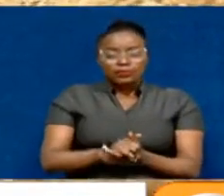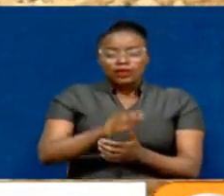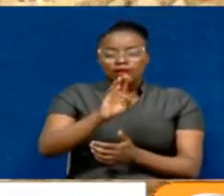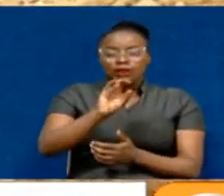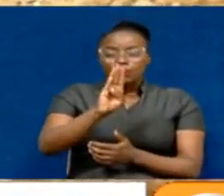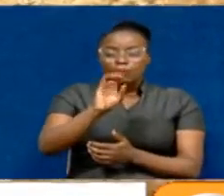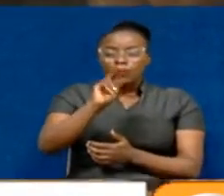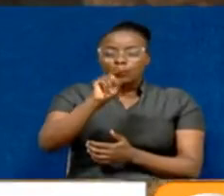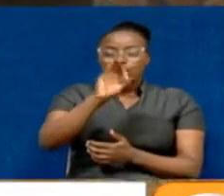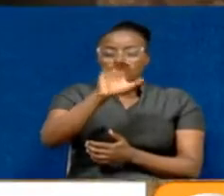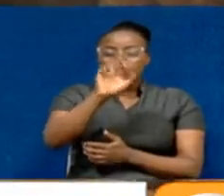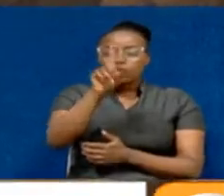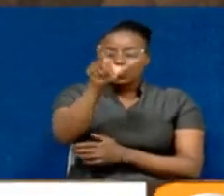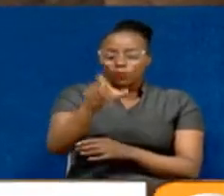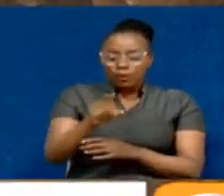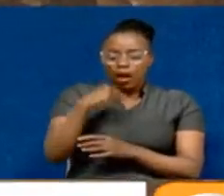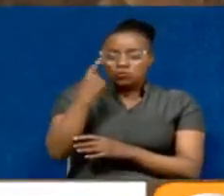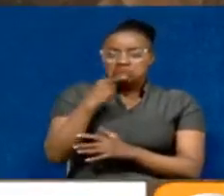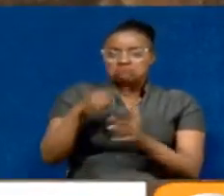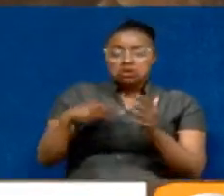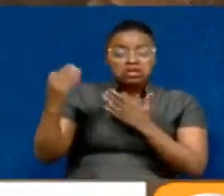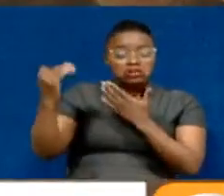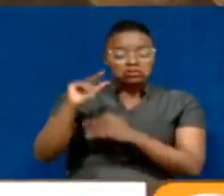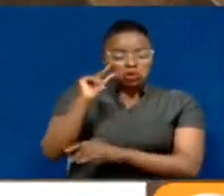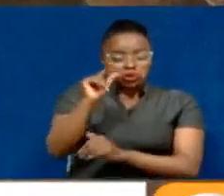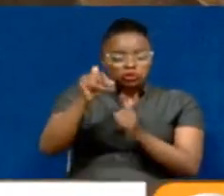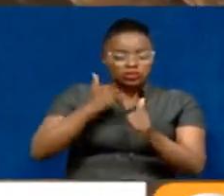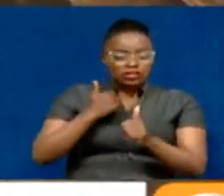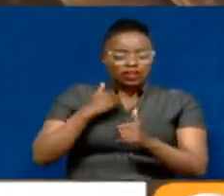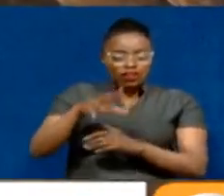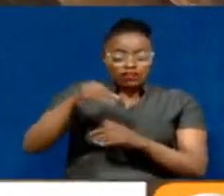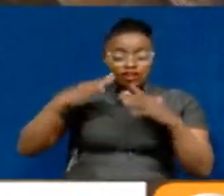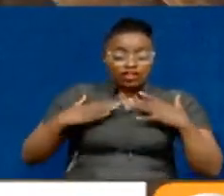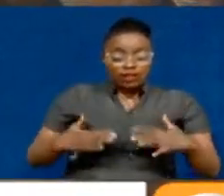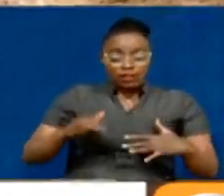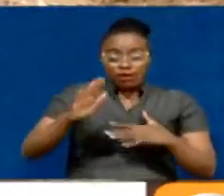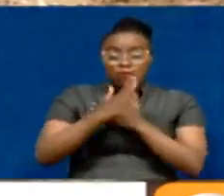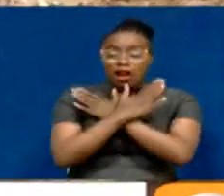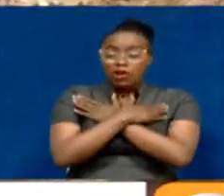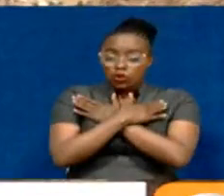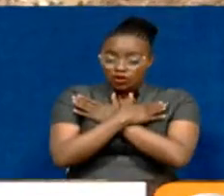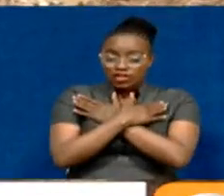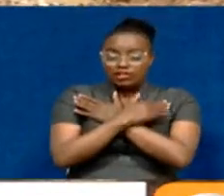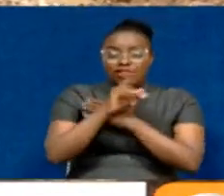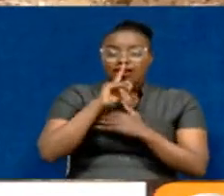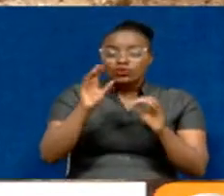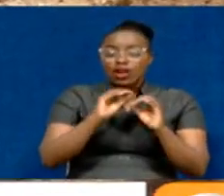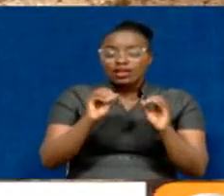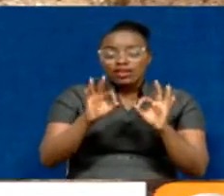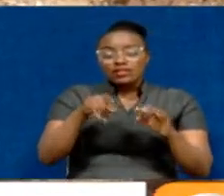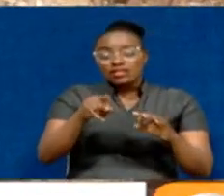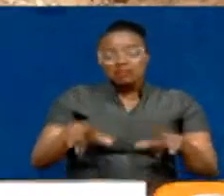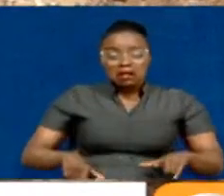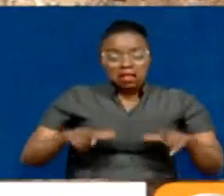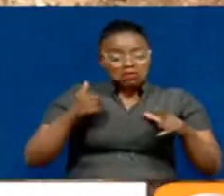one of the rescue workers, saying the little hope left is of finding the body of their colleague as they are not sure he is